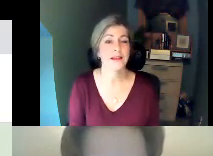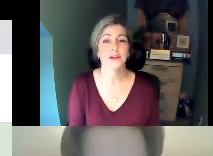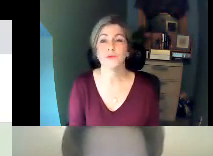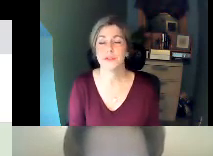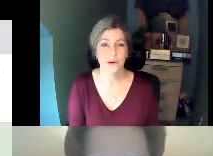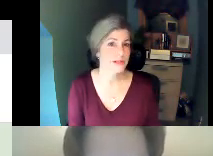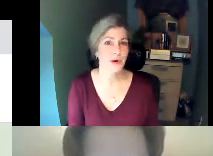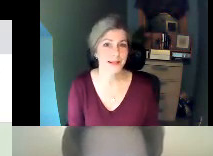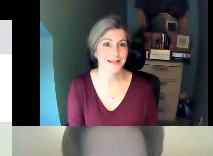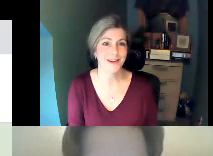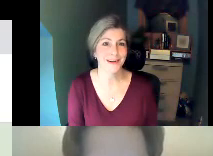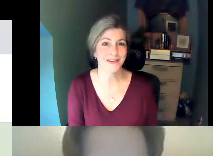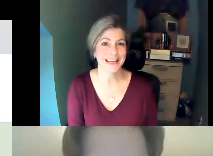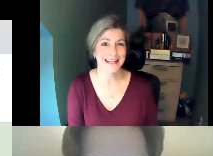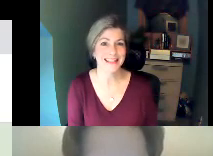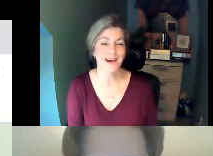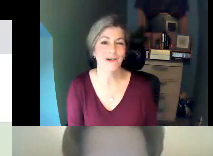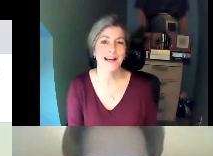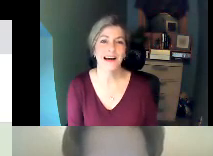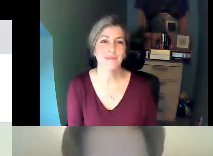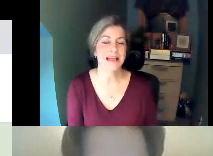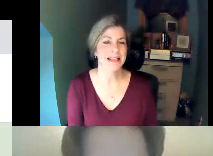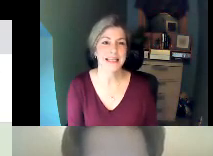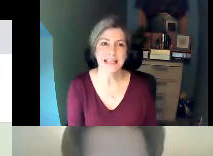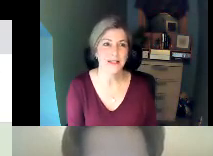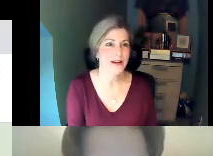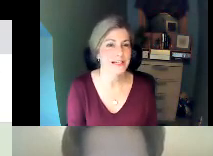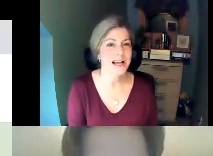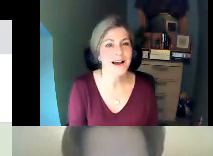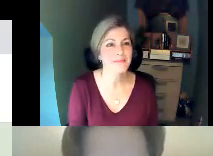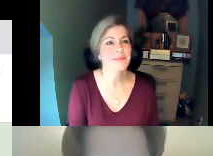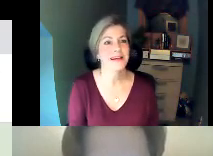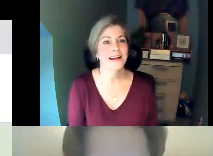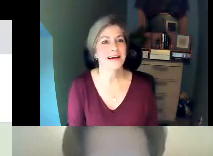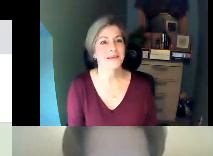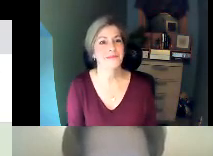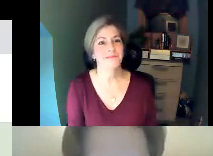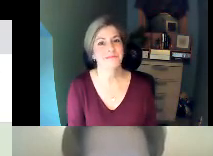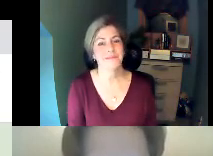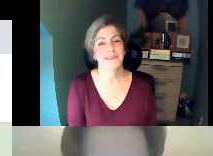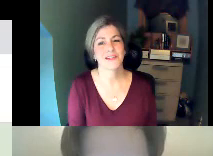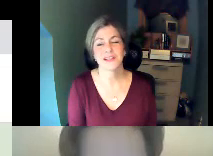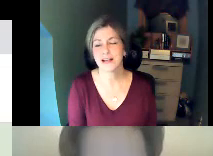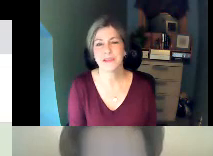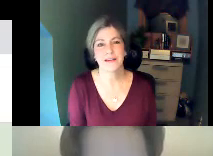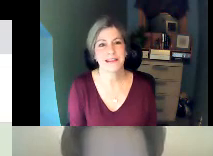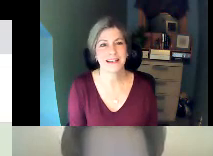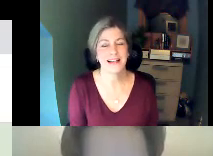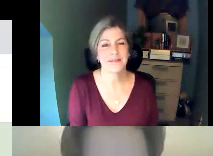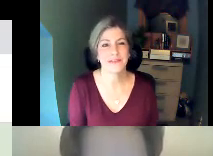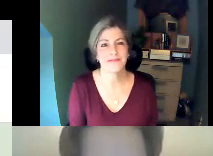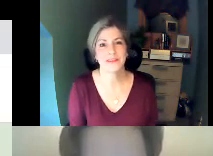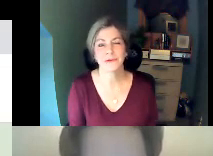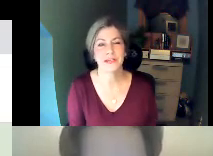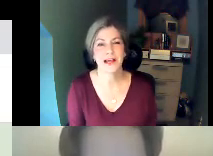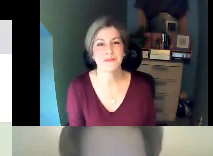and you will start this process all over again. So it gets easier every time. Just like with everything in